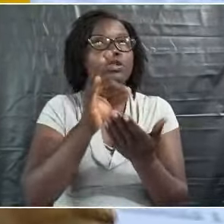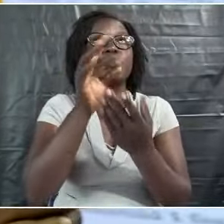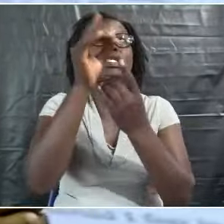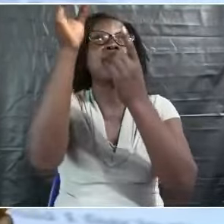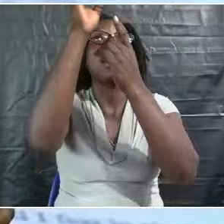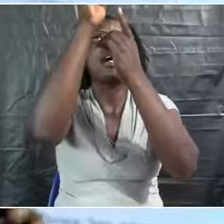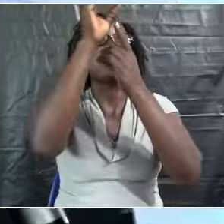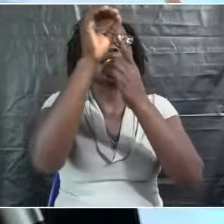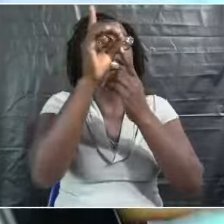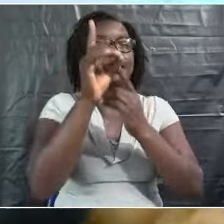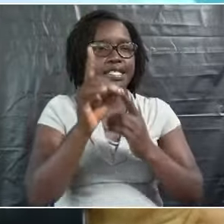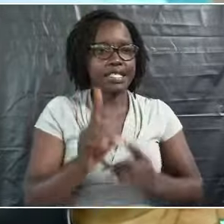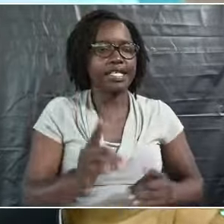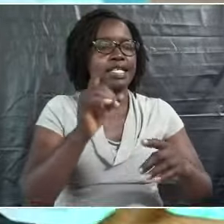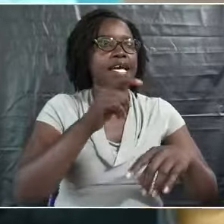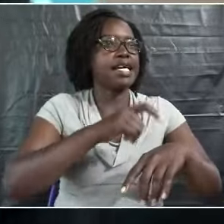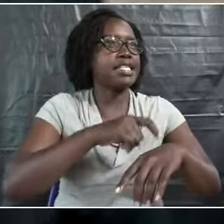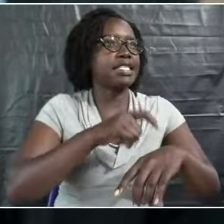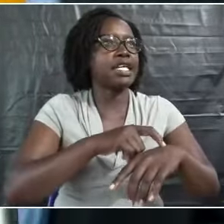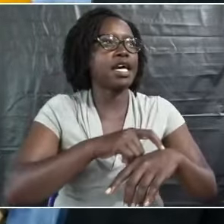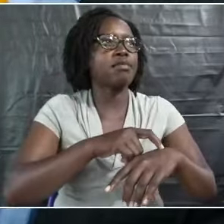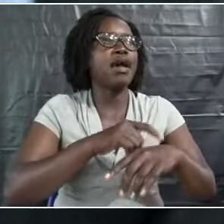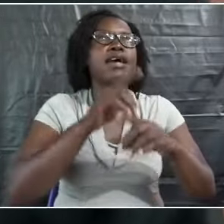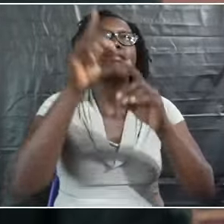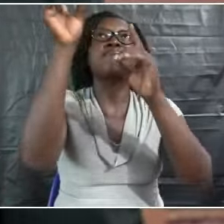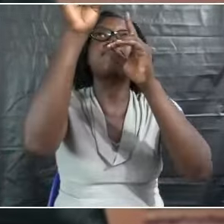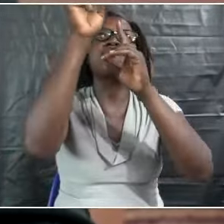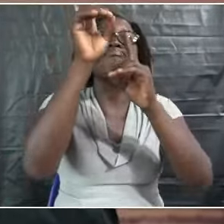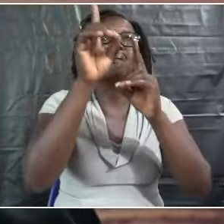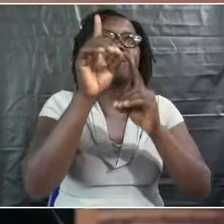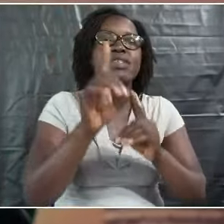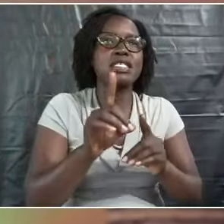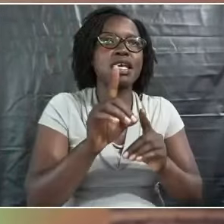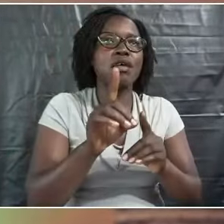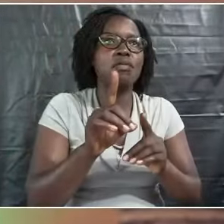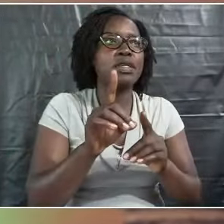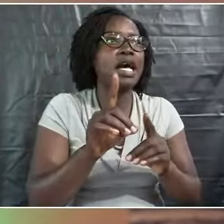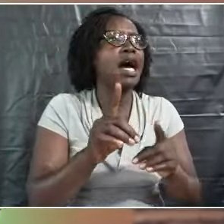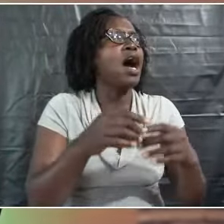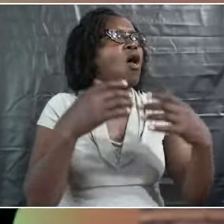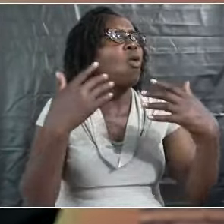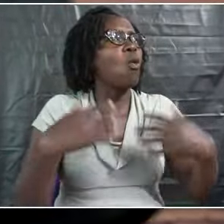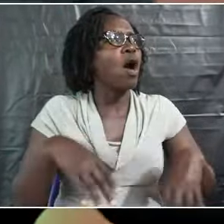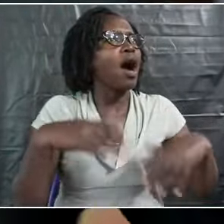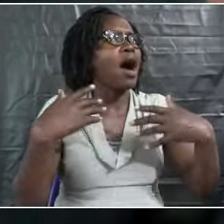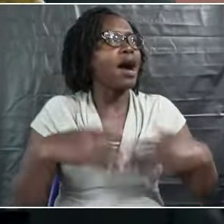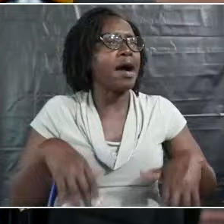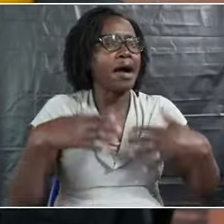descended. And when he came, there was such an